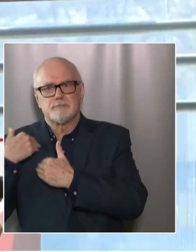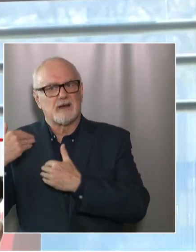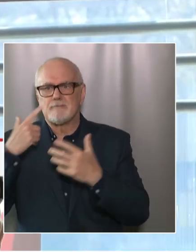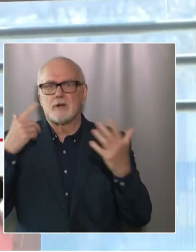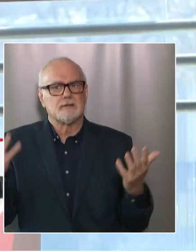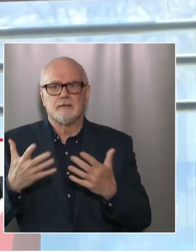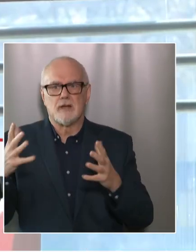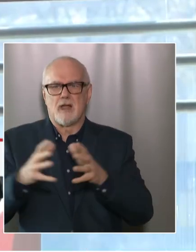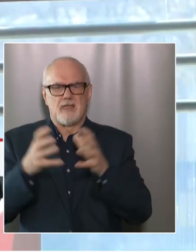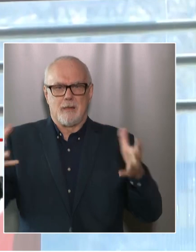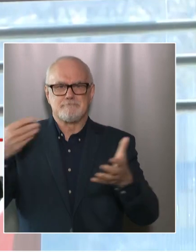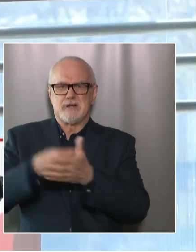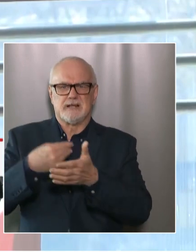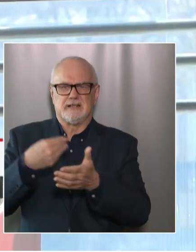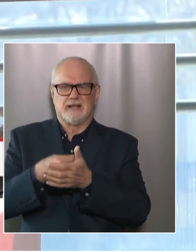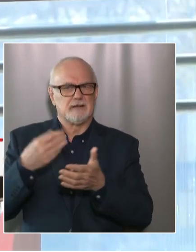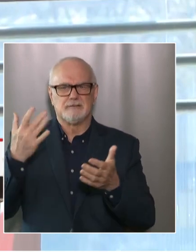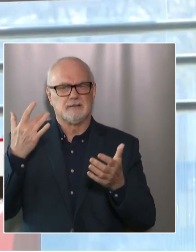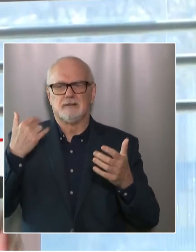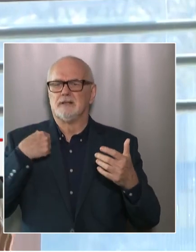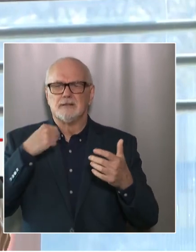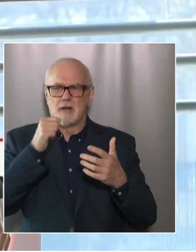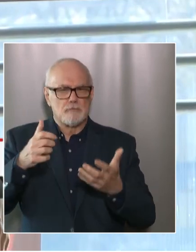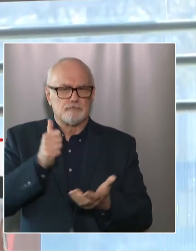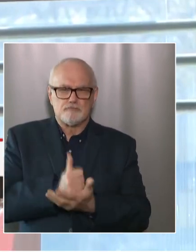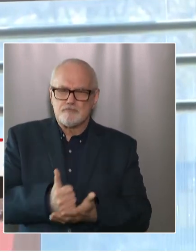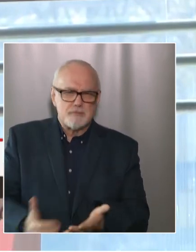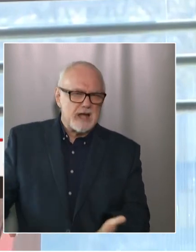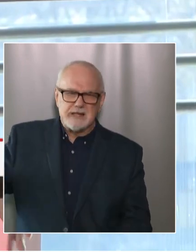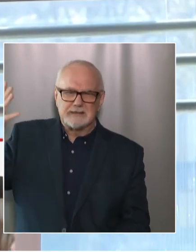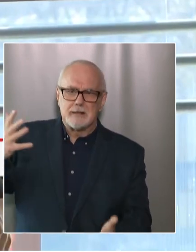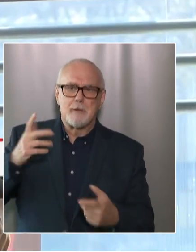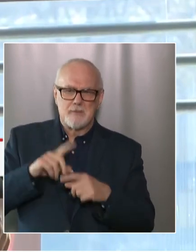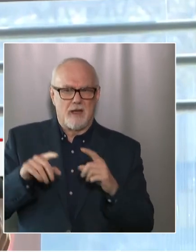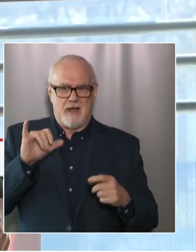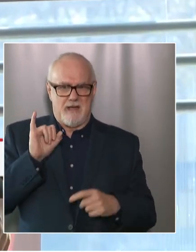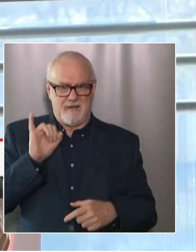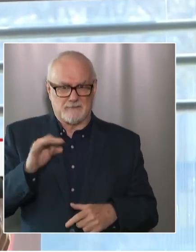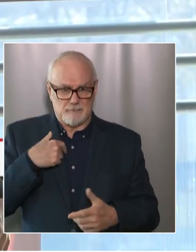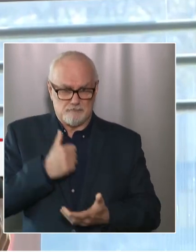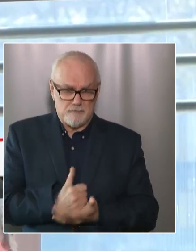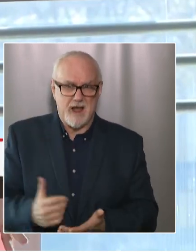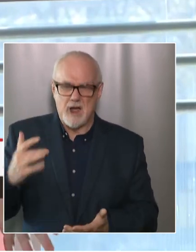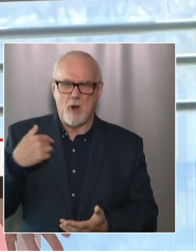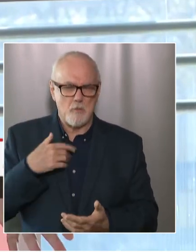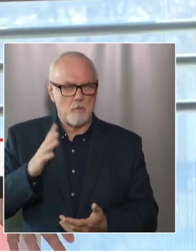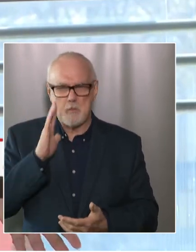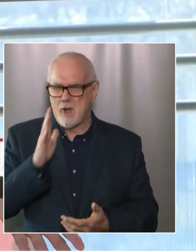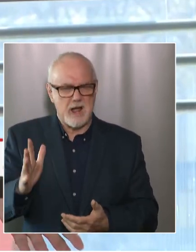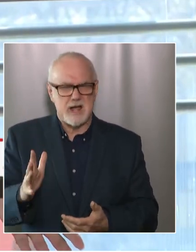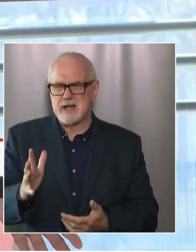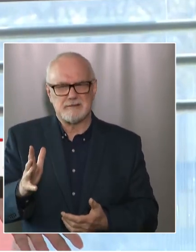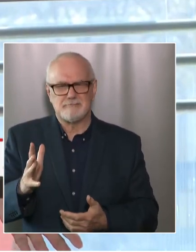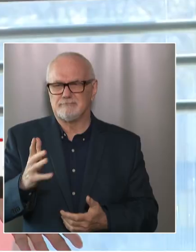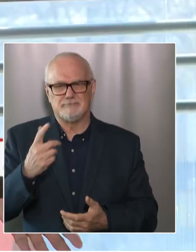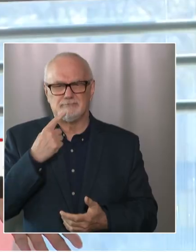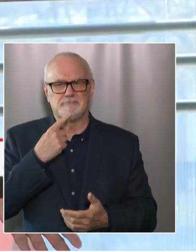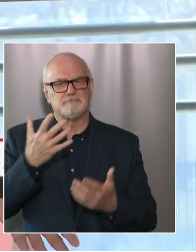I was, I would see this as a tremendous opportunity to bet big on